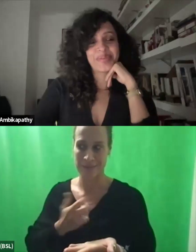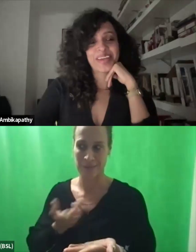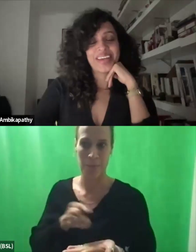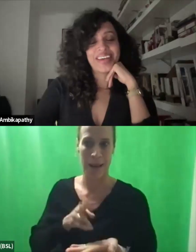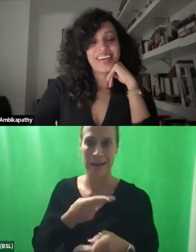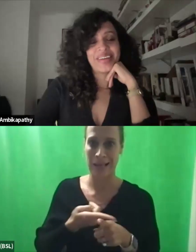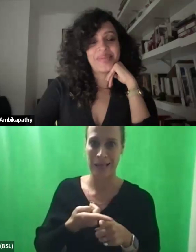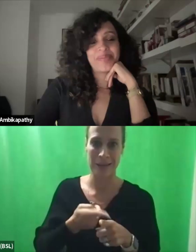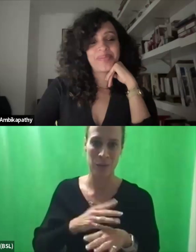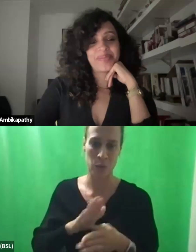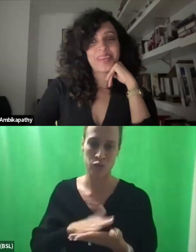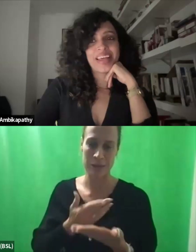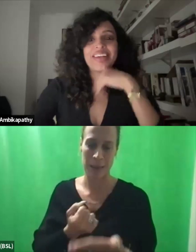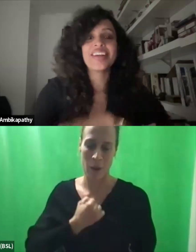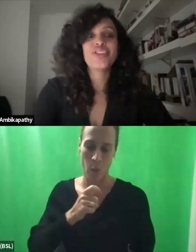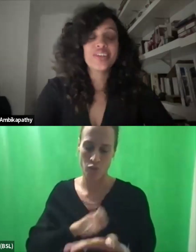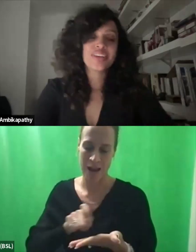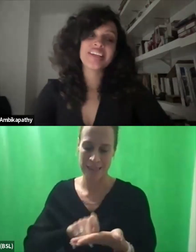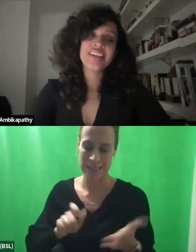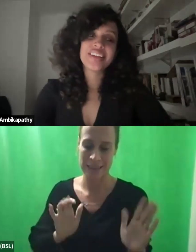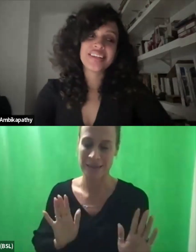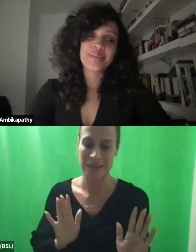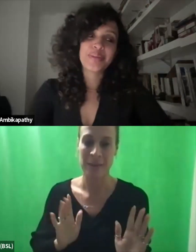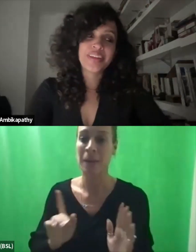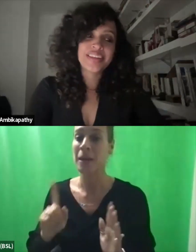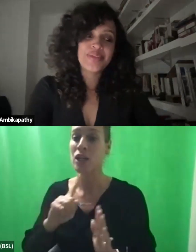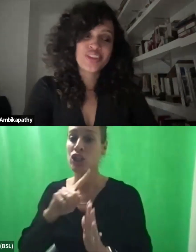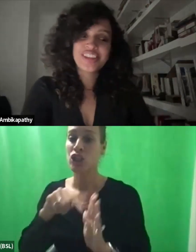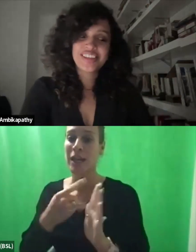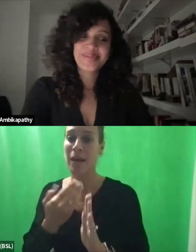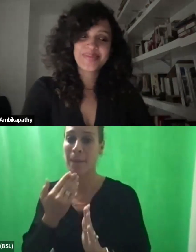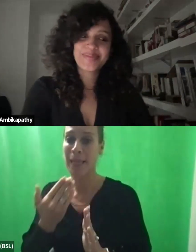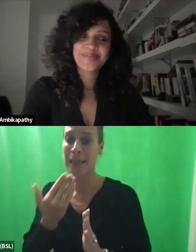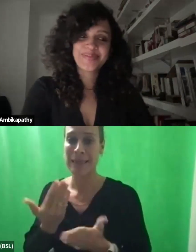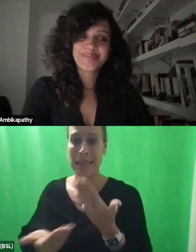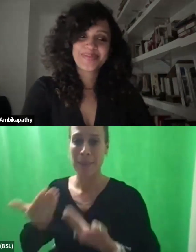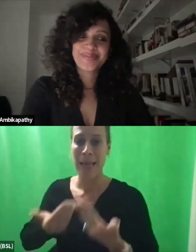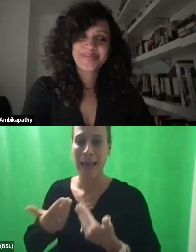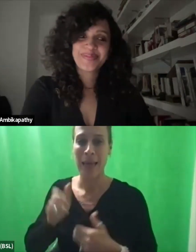Thank you. Welcome. And Jennifer, can you tell us a little bit about the seamstresses?